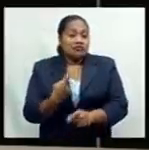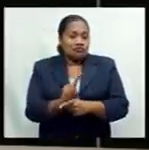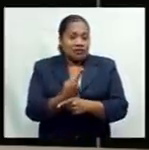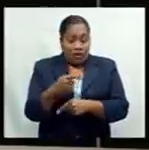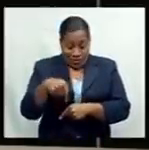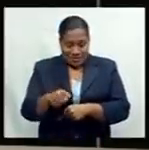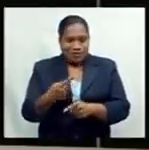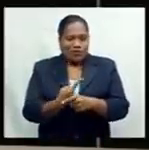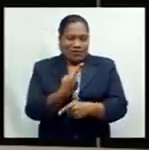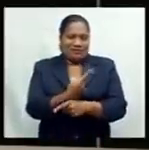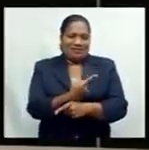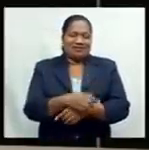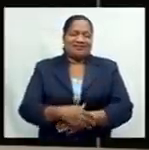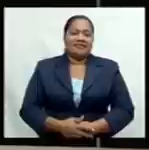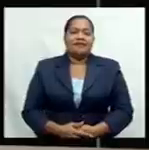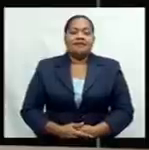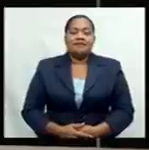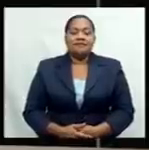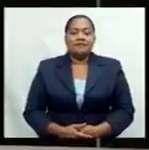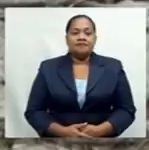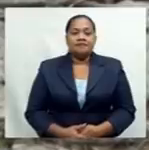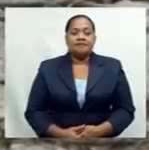week rather. Josai Nanunga has more.